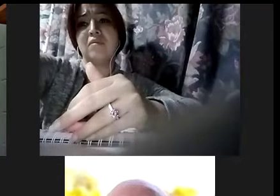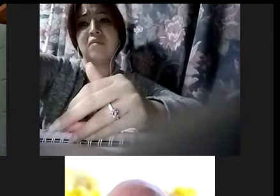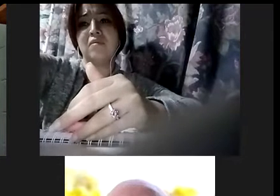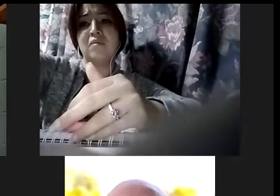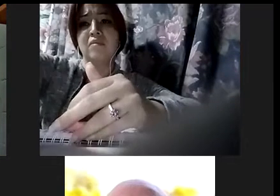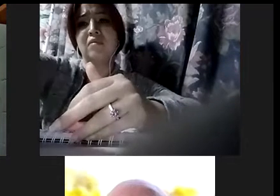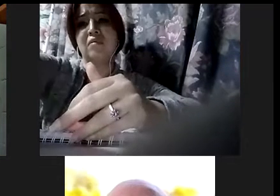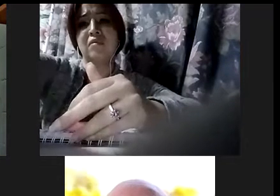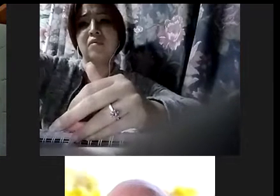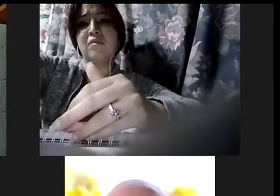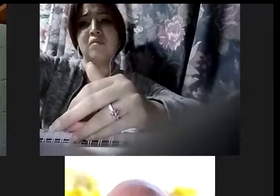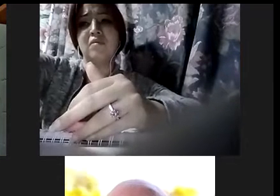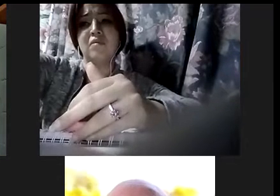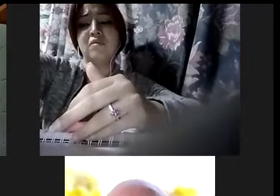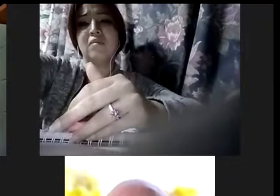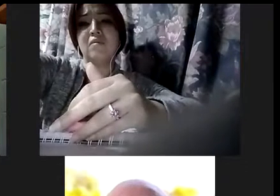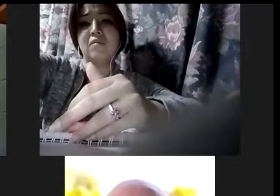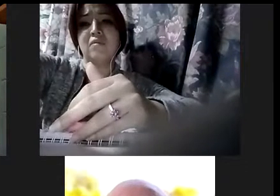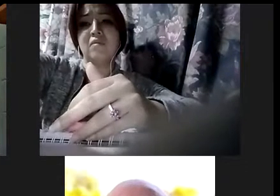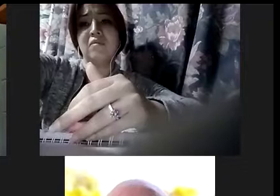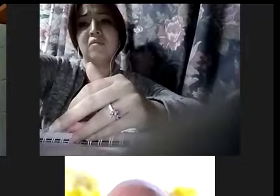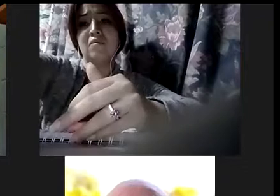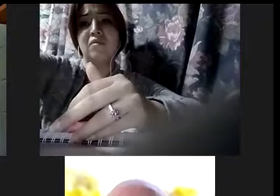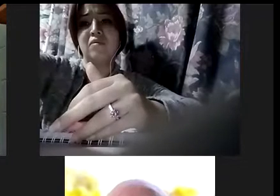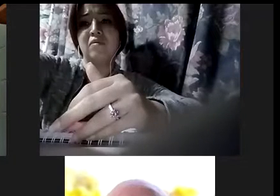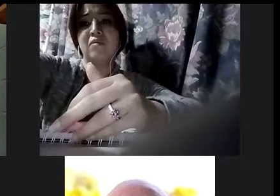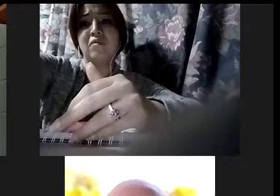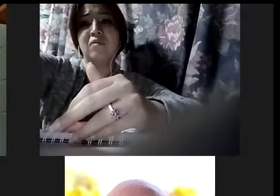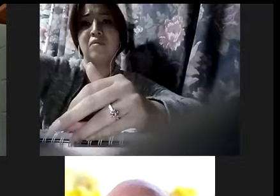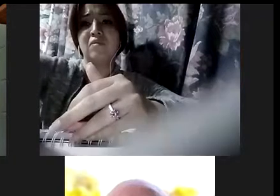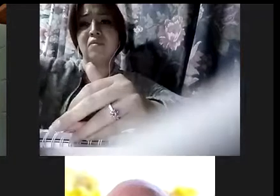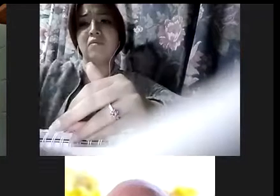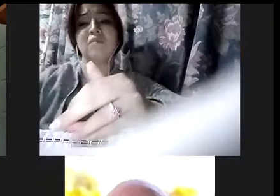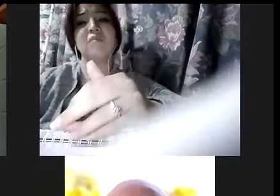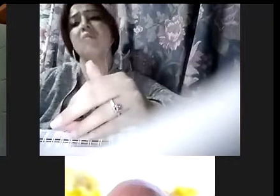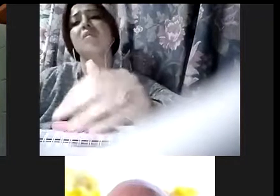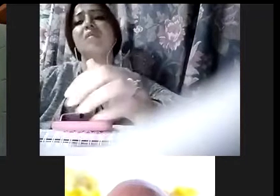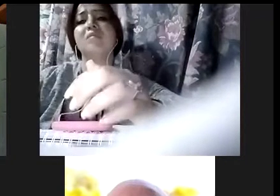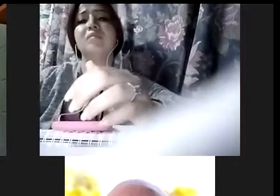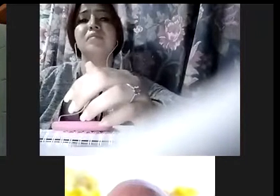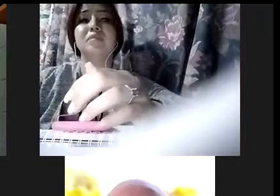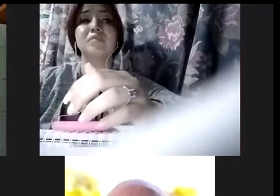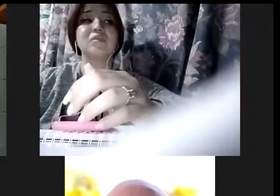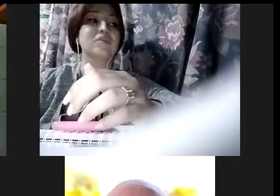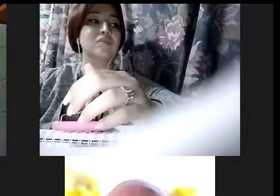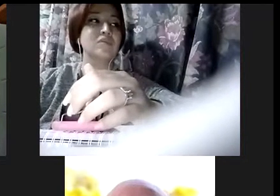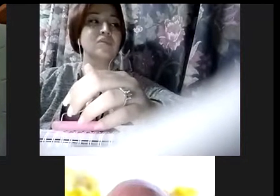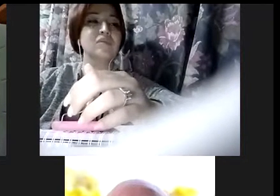Oh yeah, yeah. But it's good to have you here. It's good to have you here in class, Javier. Thank you very much.